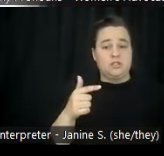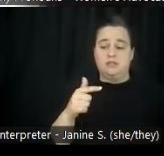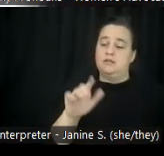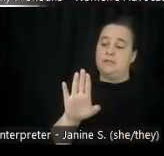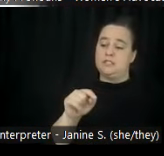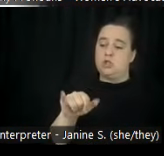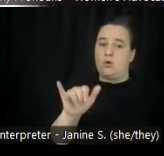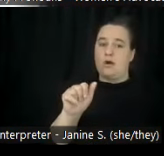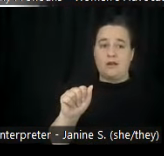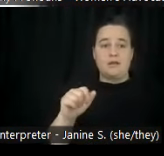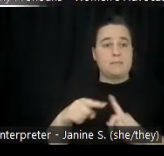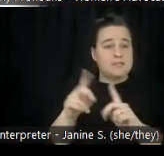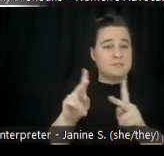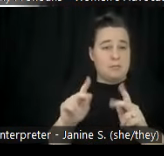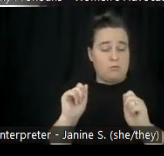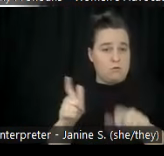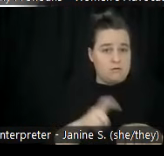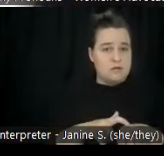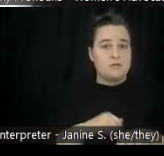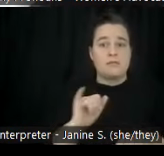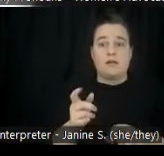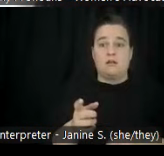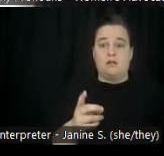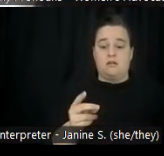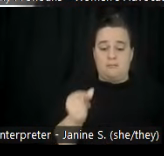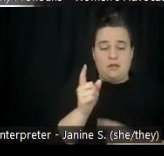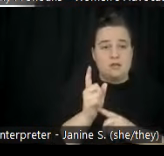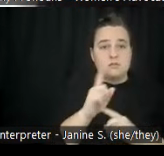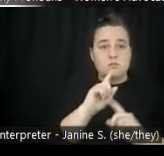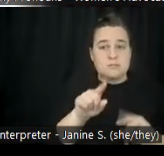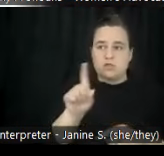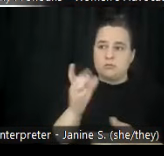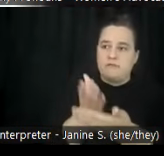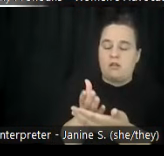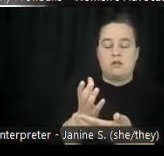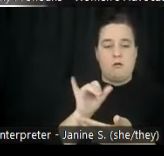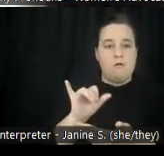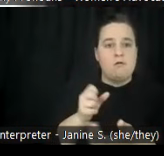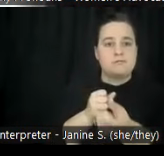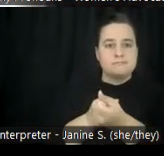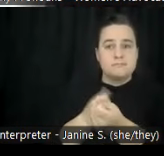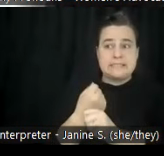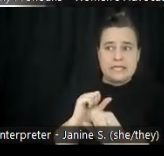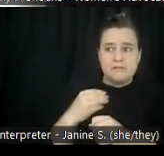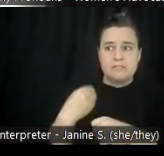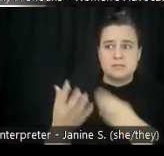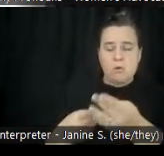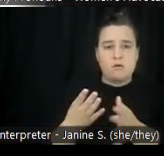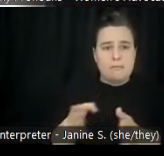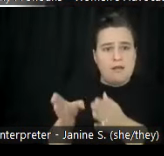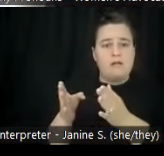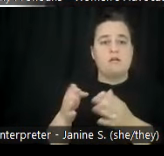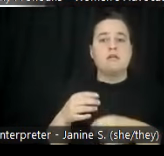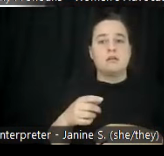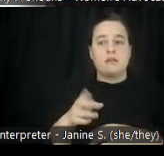the time. So that immediate response, right, should be validation and safety and support planning that can honor